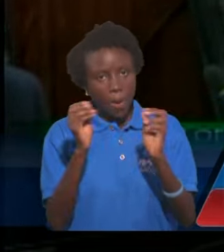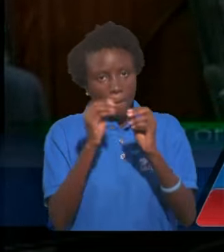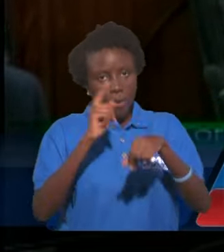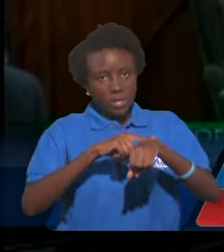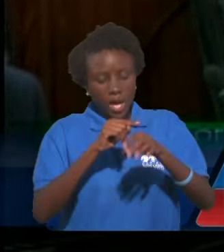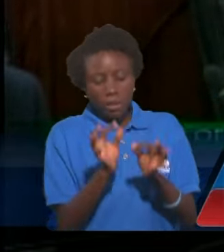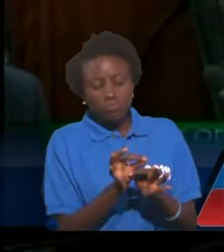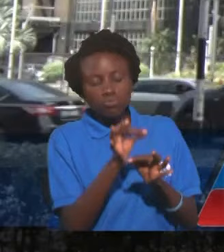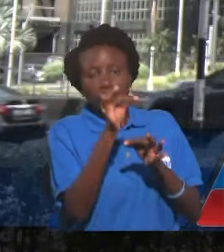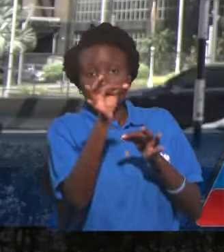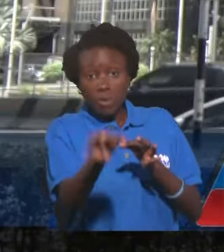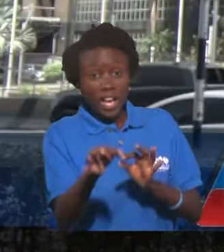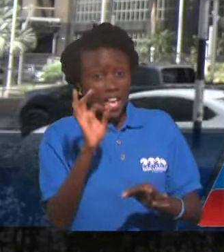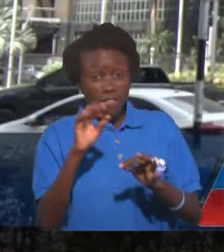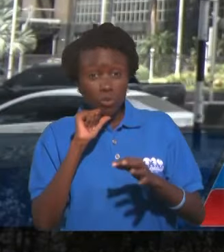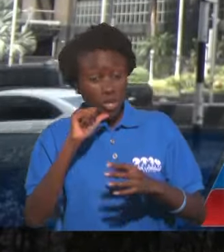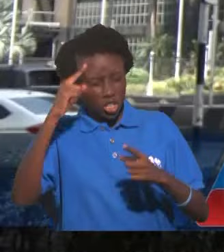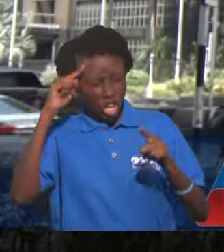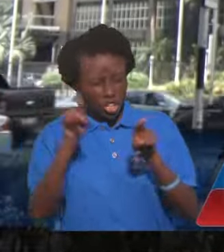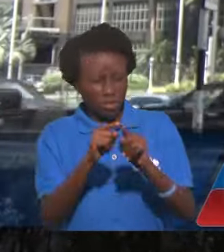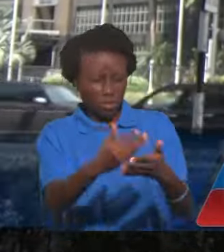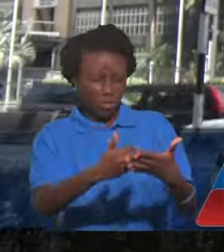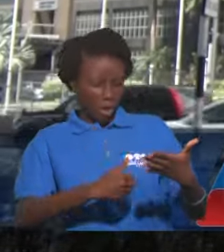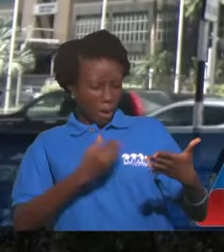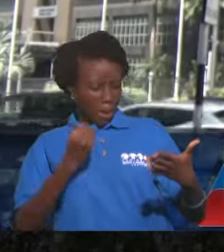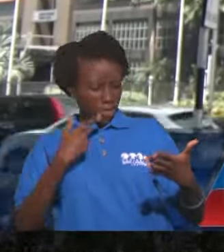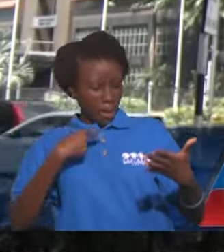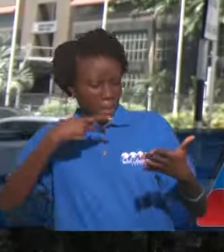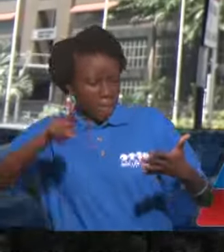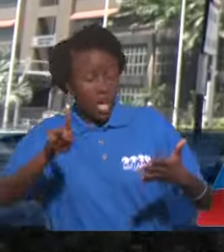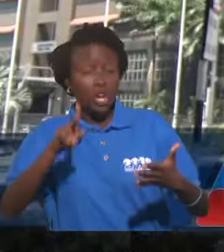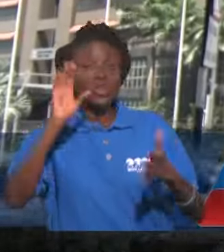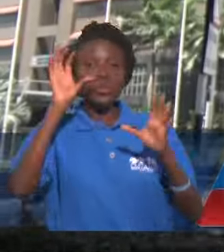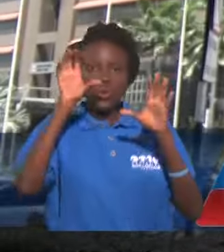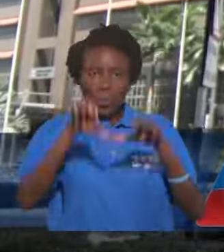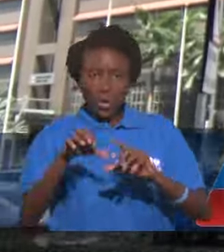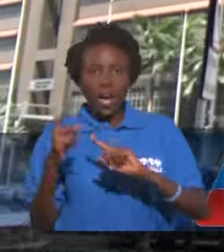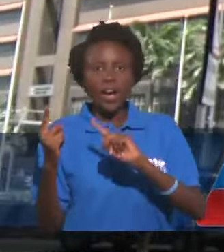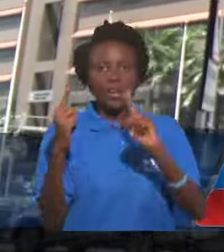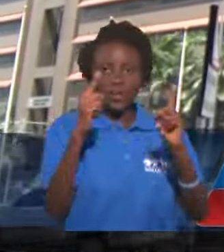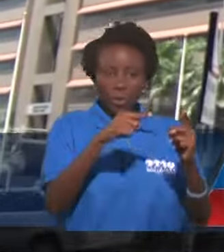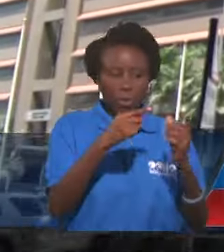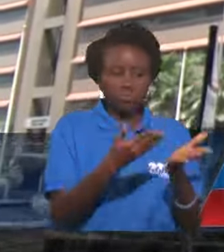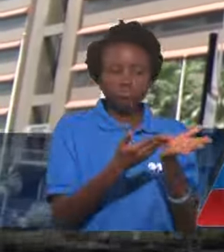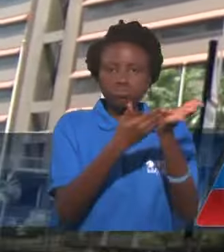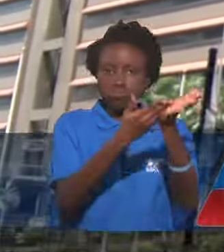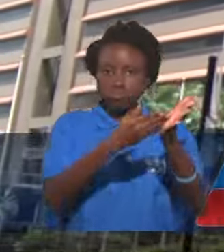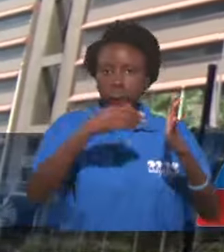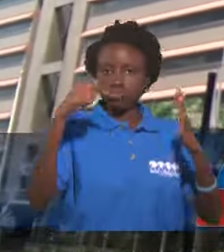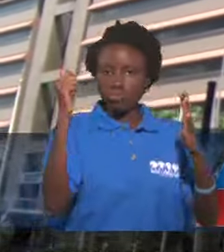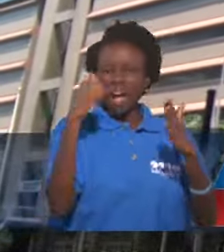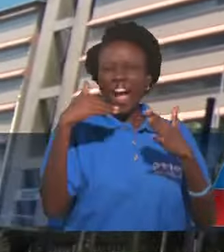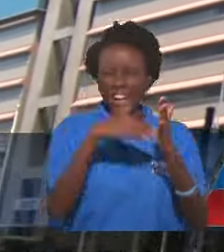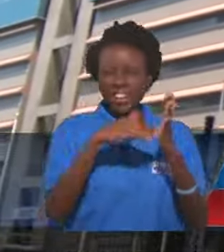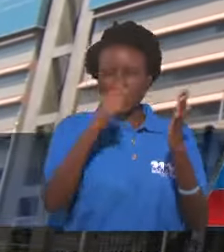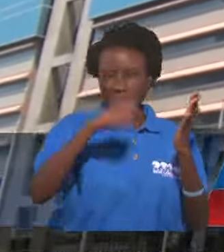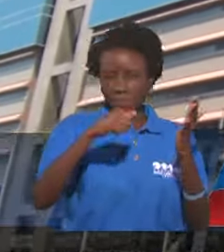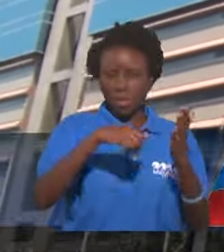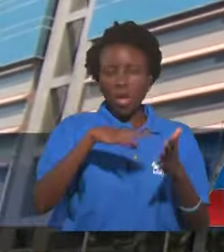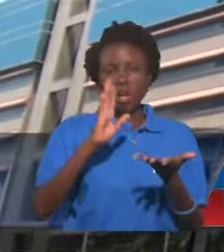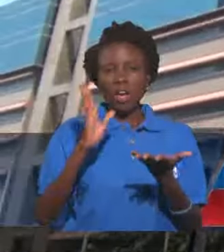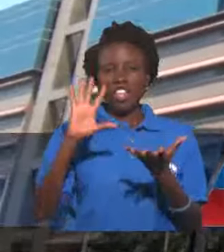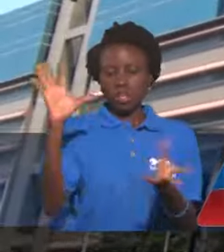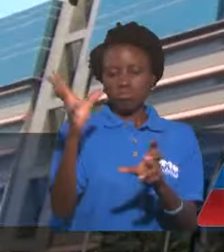lodge objections. To date, he said 801 persons have made payments of property taxes amounting to just over $1